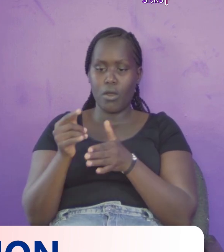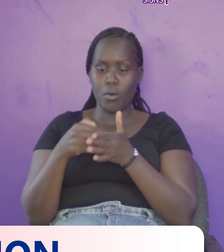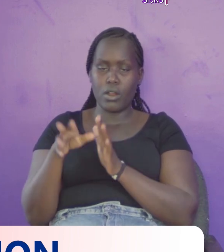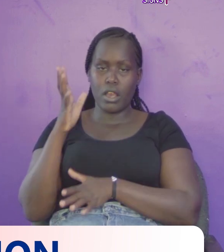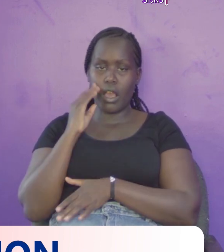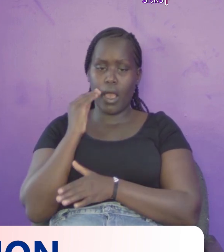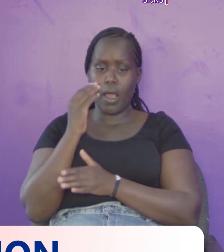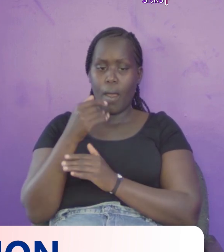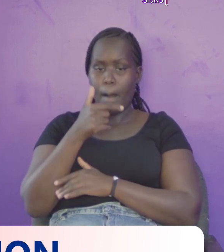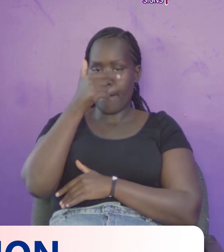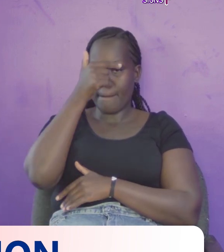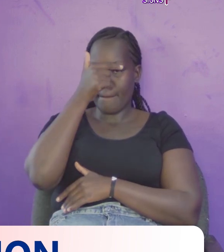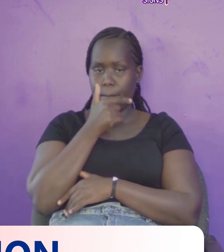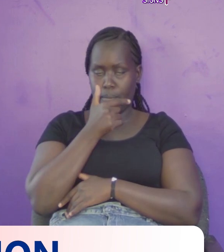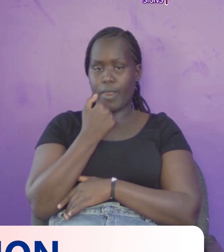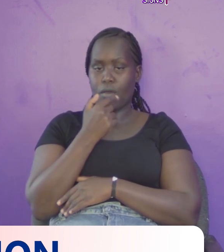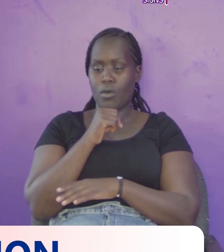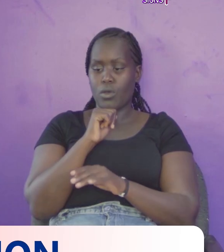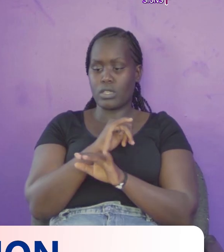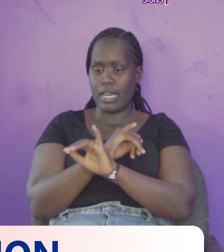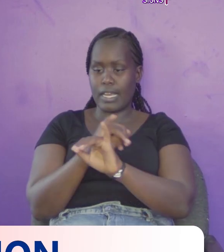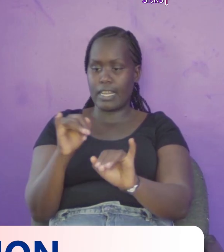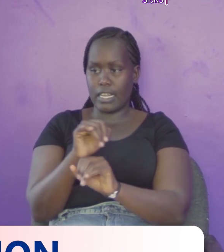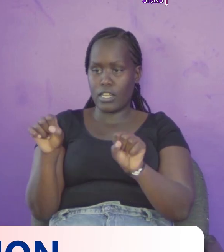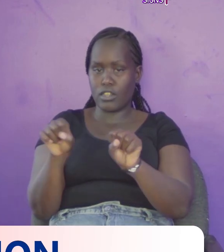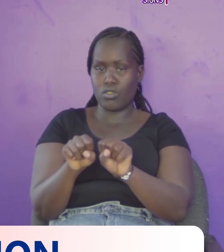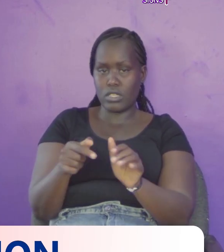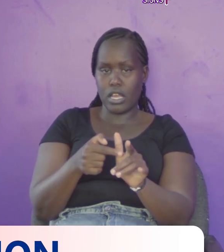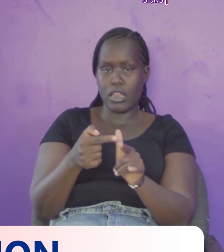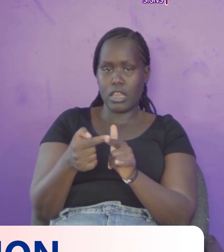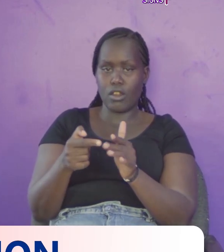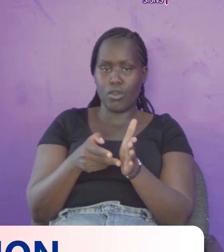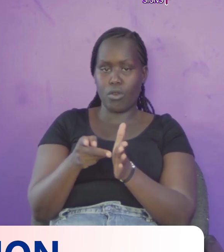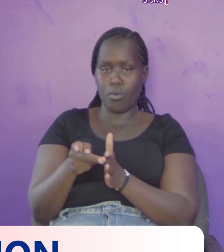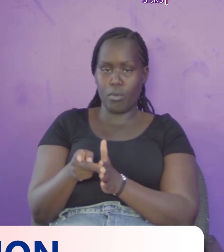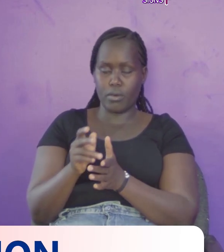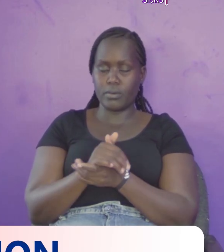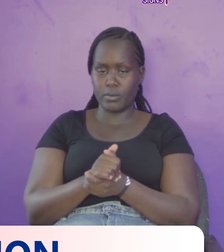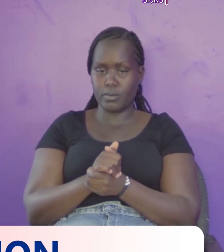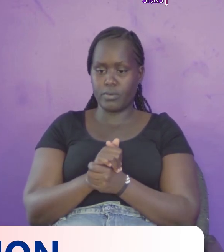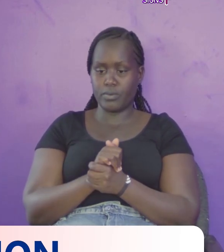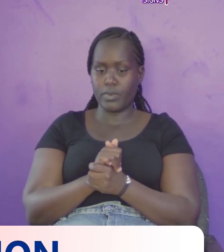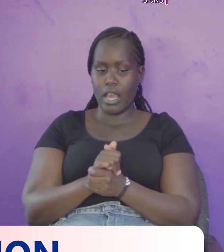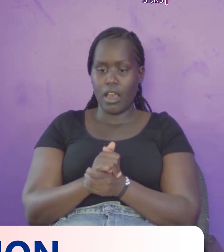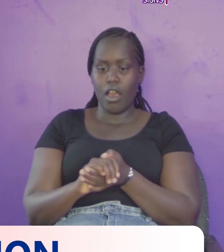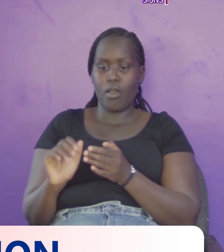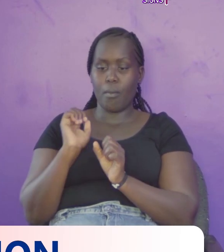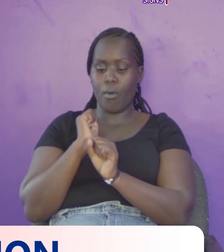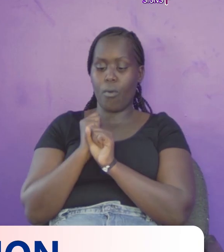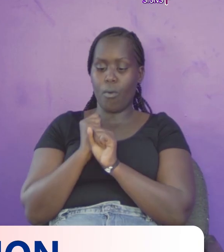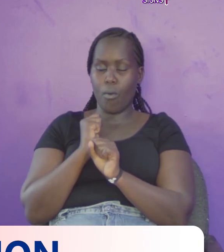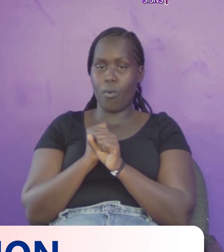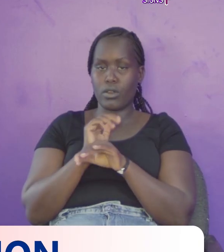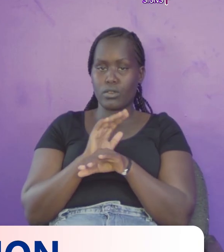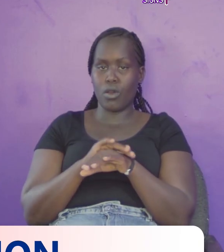blind ever brushed your shoes and you paid at a shoe stand? Have you been worked on by